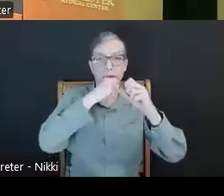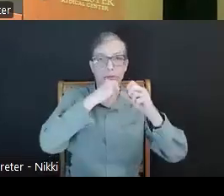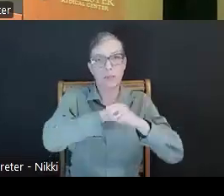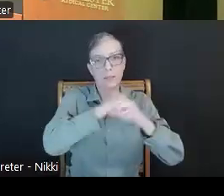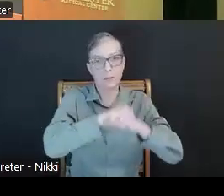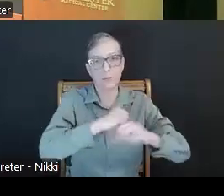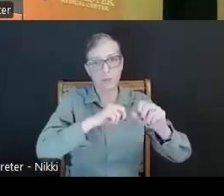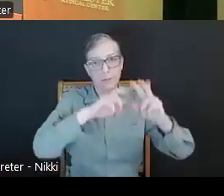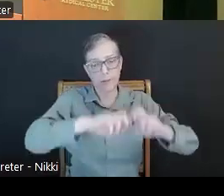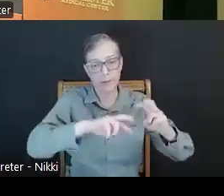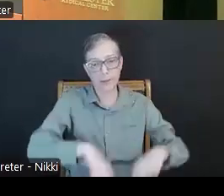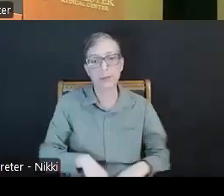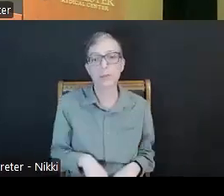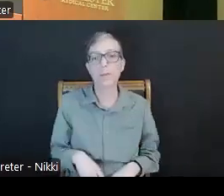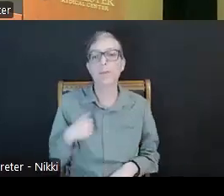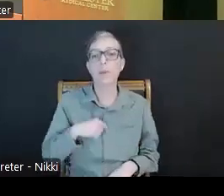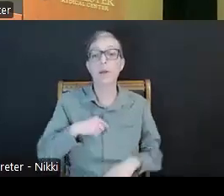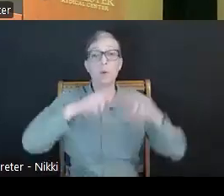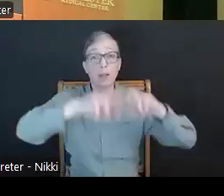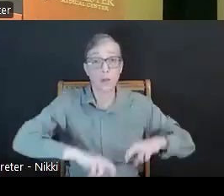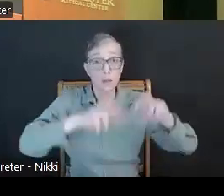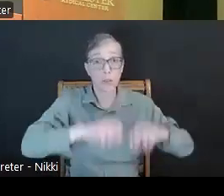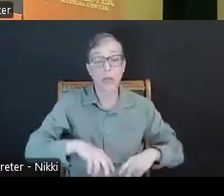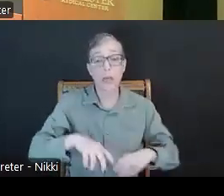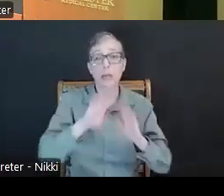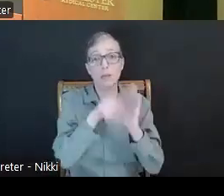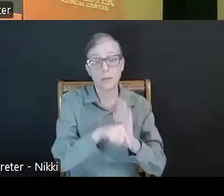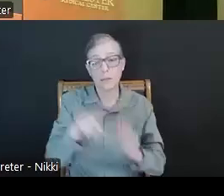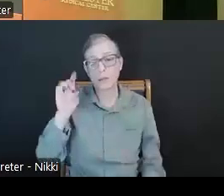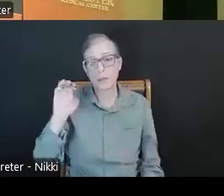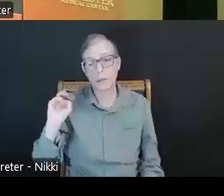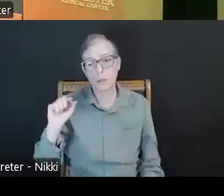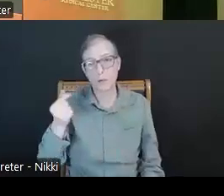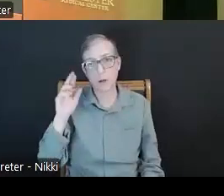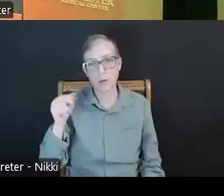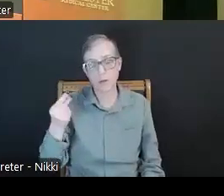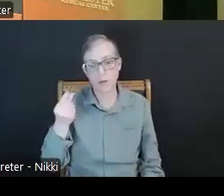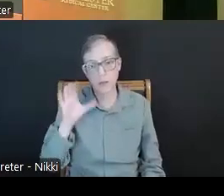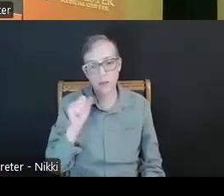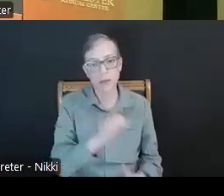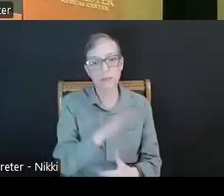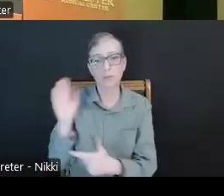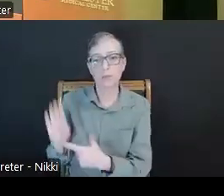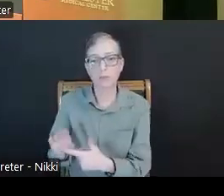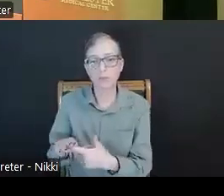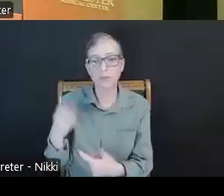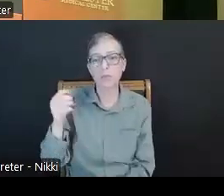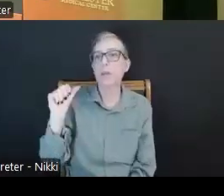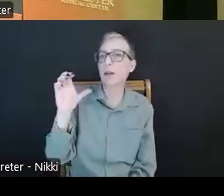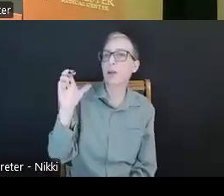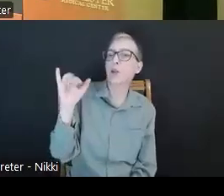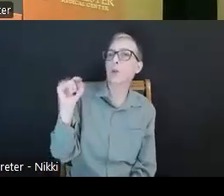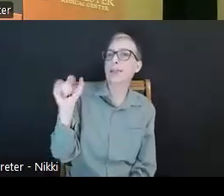looked at demographics, as well as factors that relate to acuity in some way when the person's admitted, where they